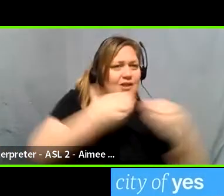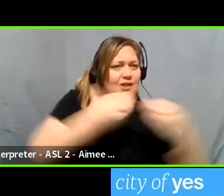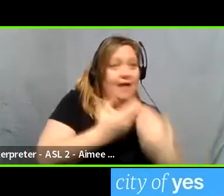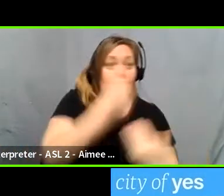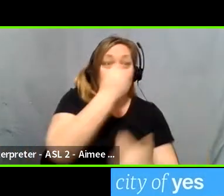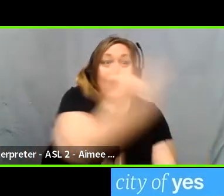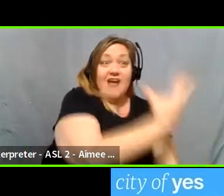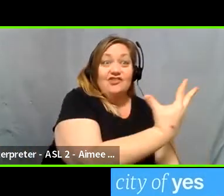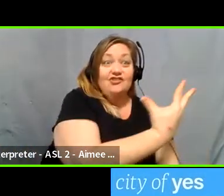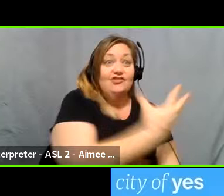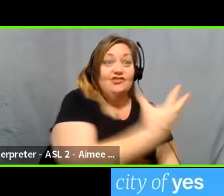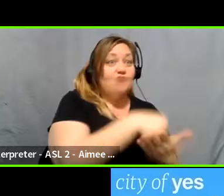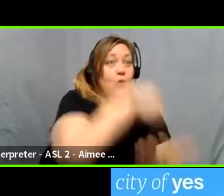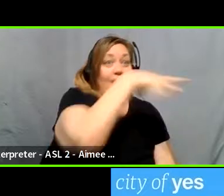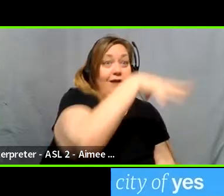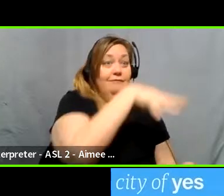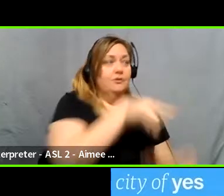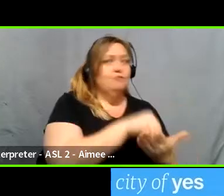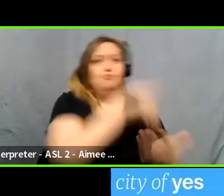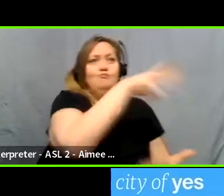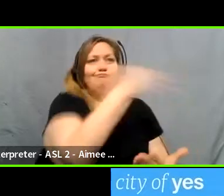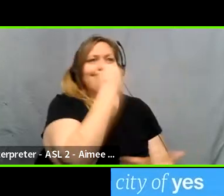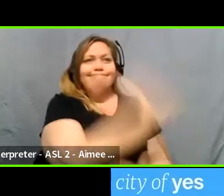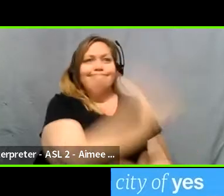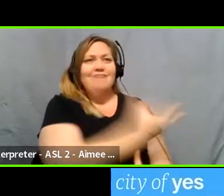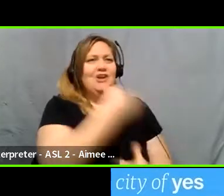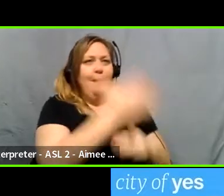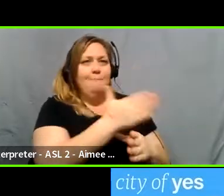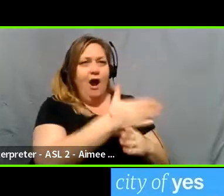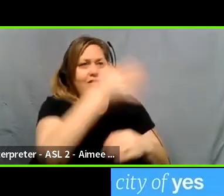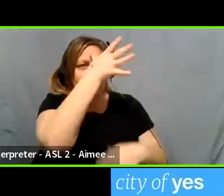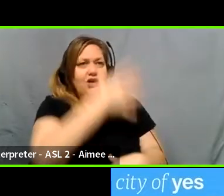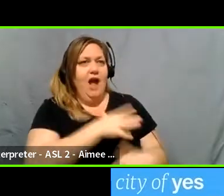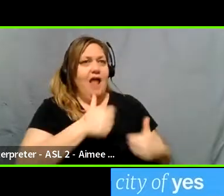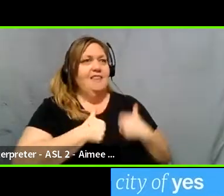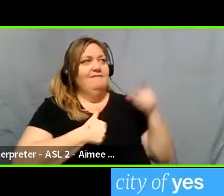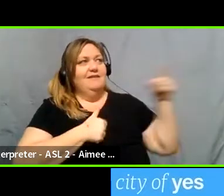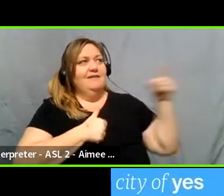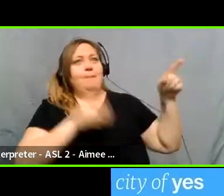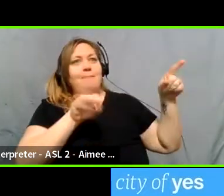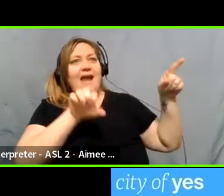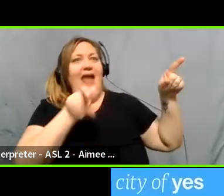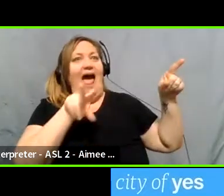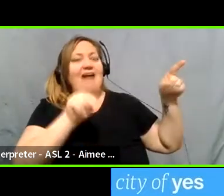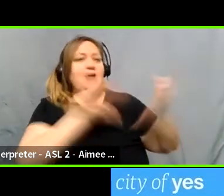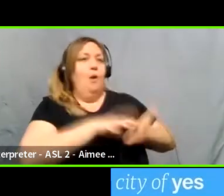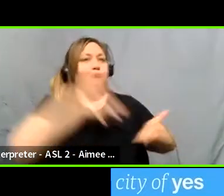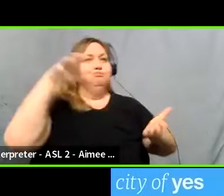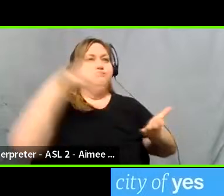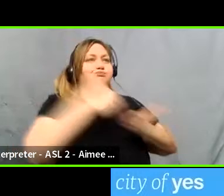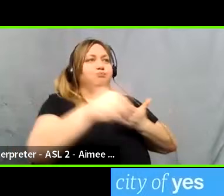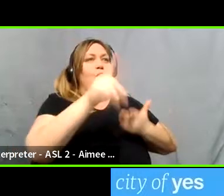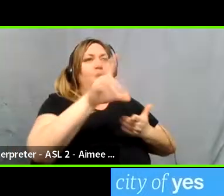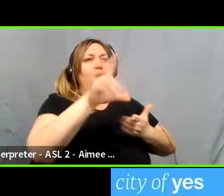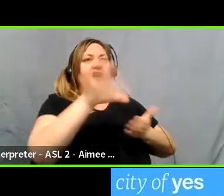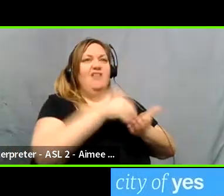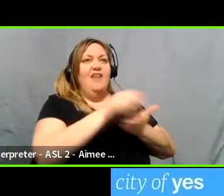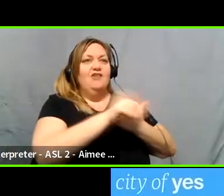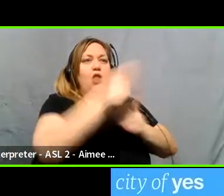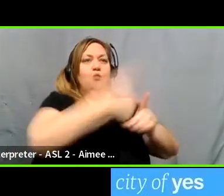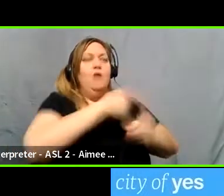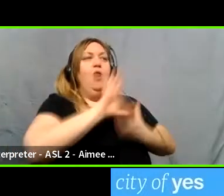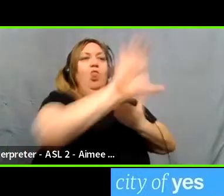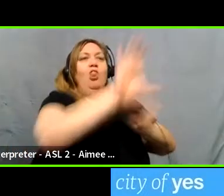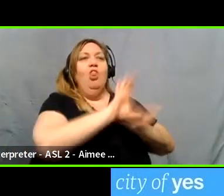care. You're not bothering the guy living in the apartment in Manhattan, making, you know, paying a hundred thousand dollars a month in rent in